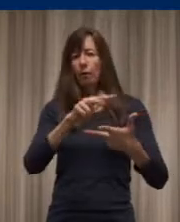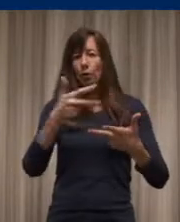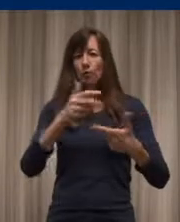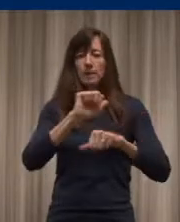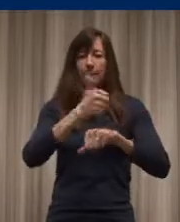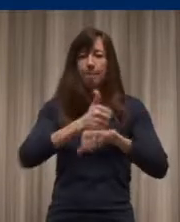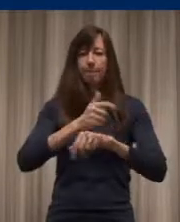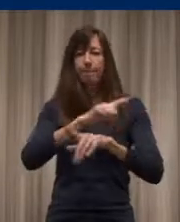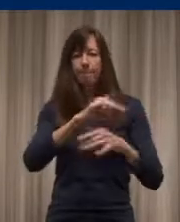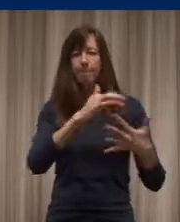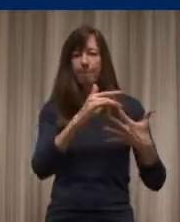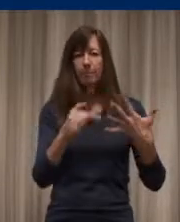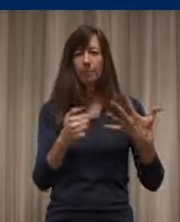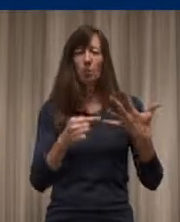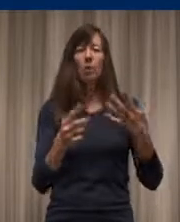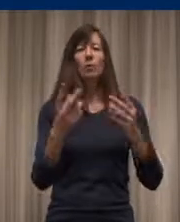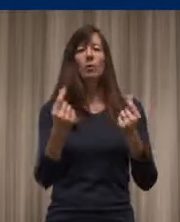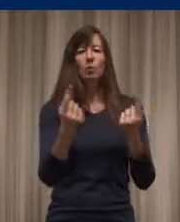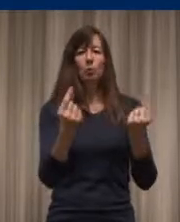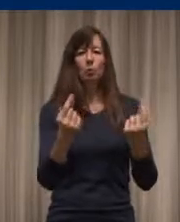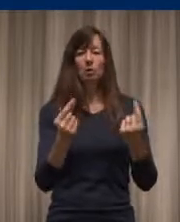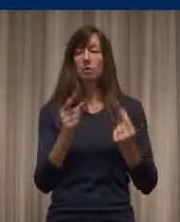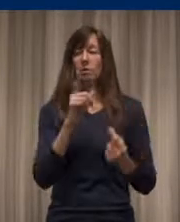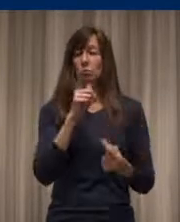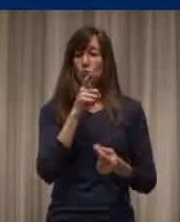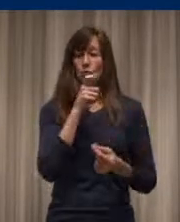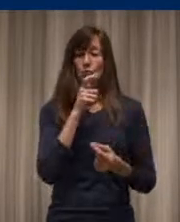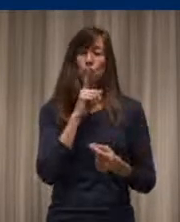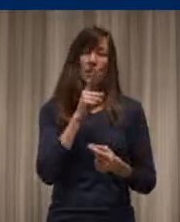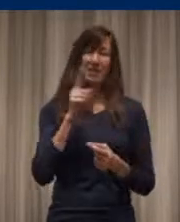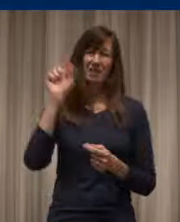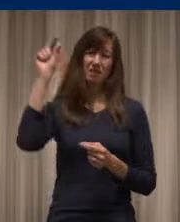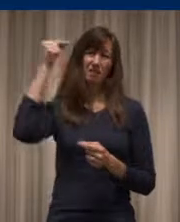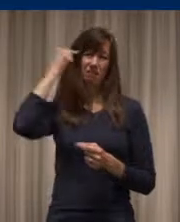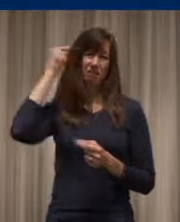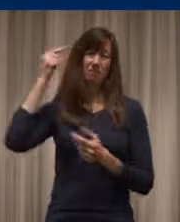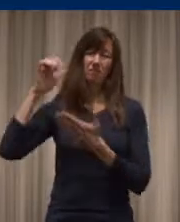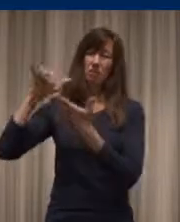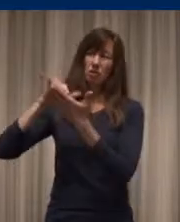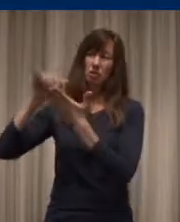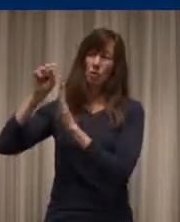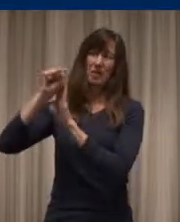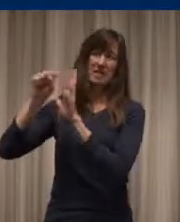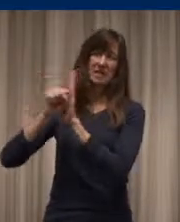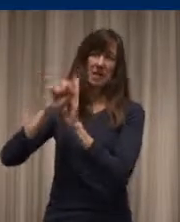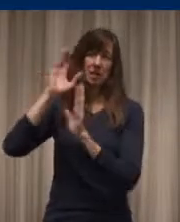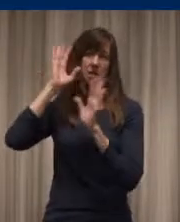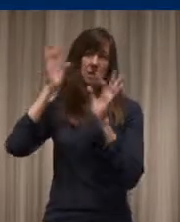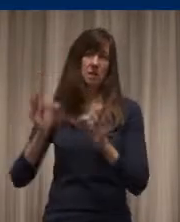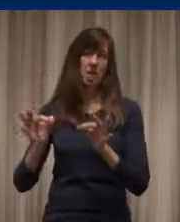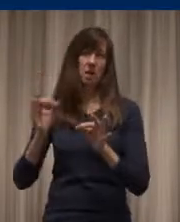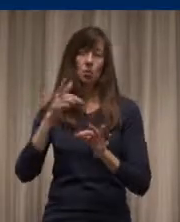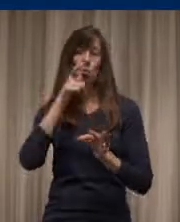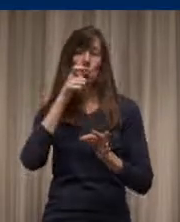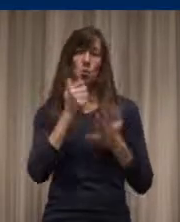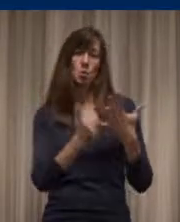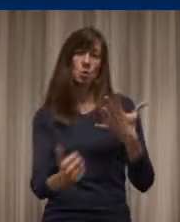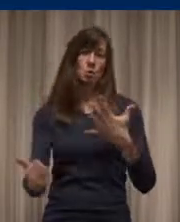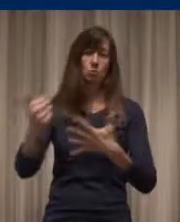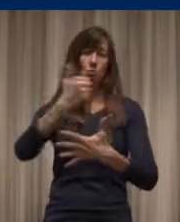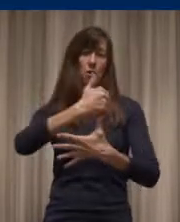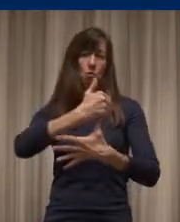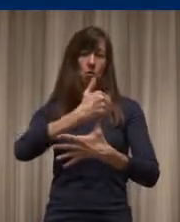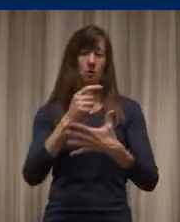phases and really the prioritization of who is eligible. We are still in the early part of phase 1